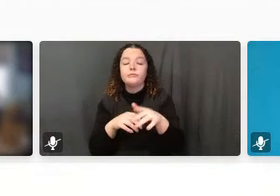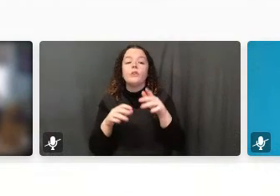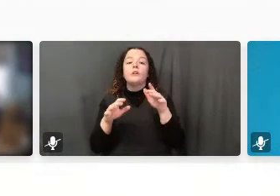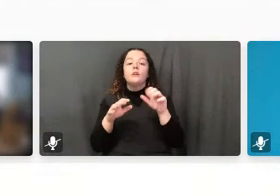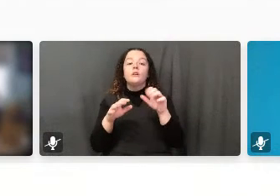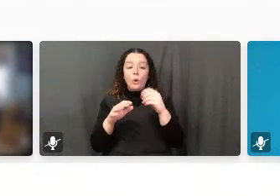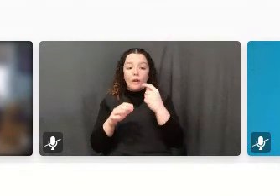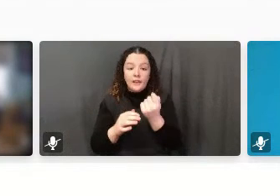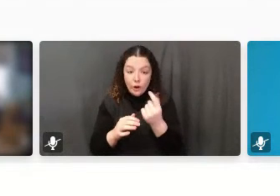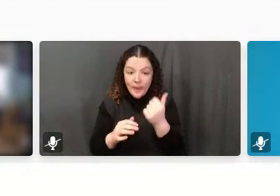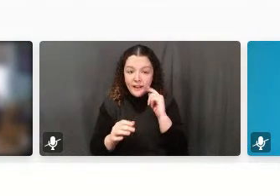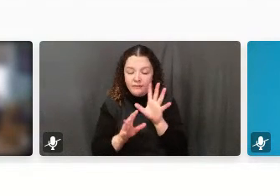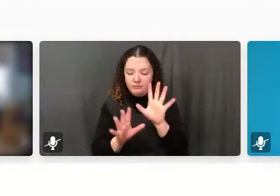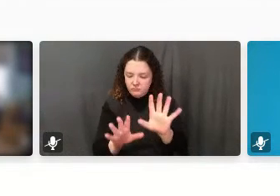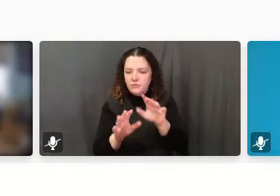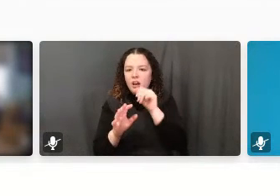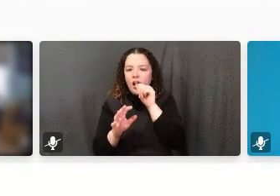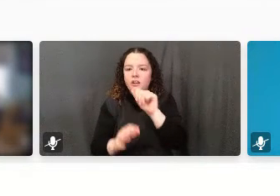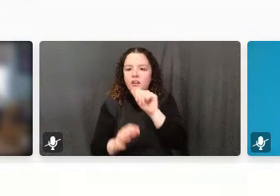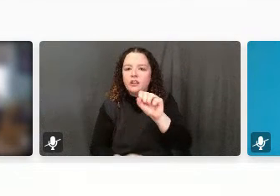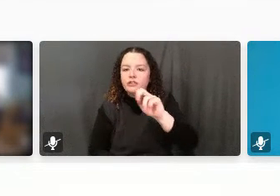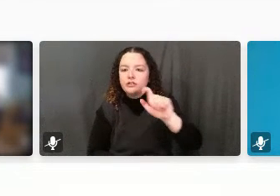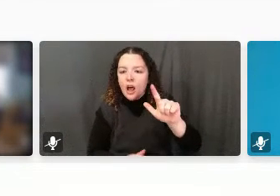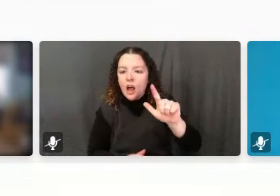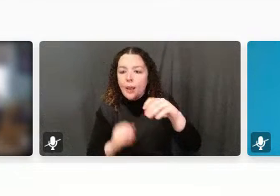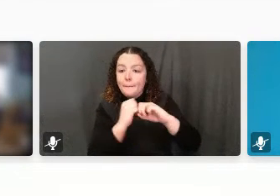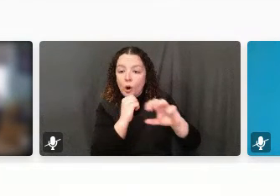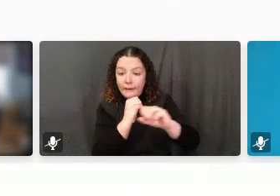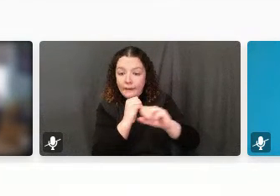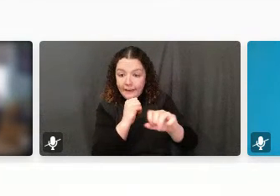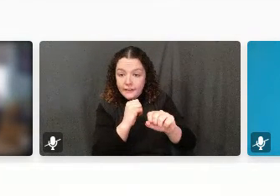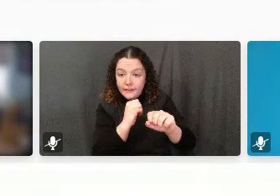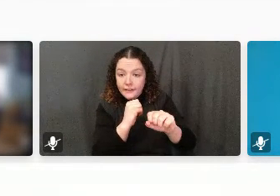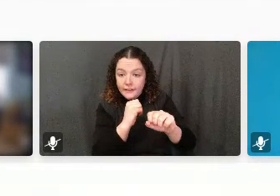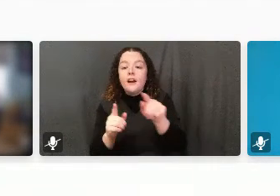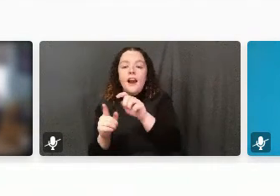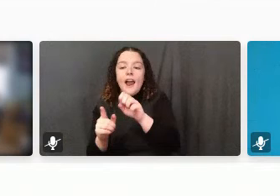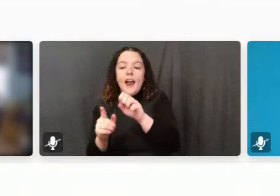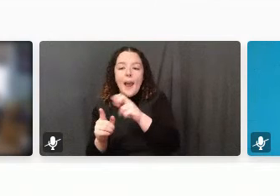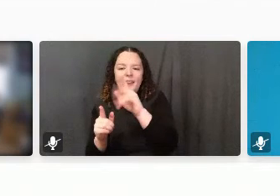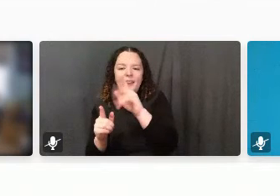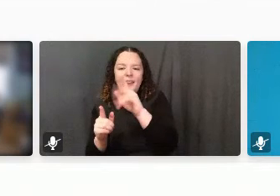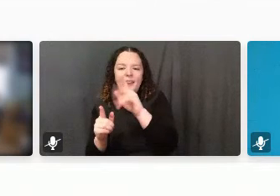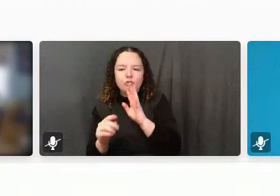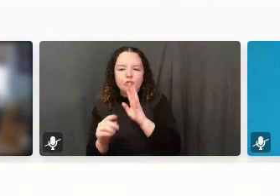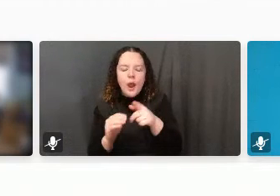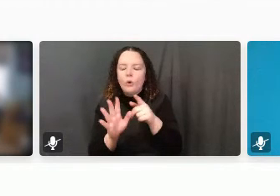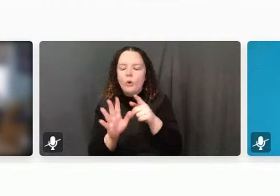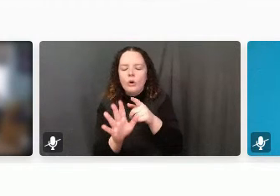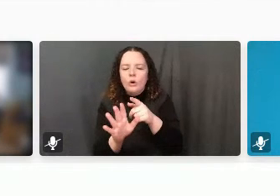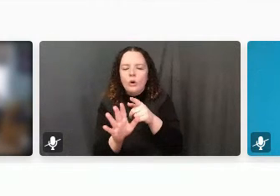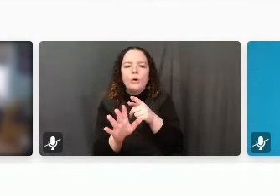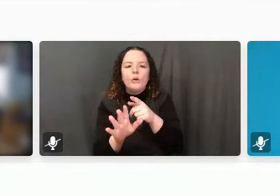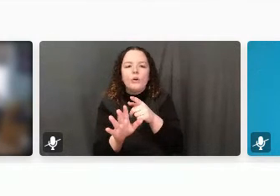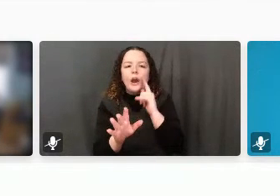of Nutshell marketing section here, in our Nutshell campaign specifically. I also did mention Nutshell forms as well. You